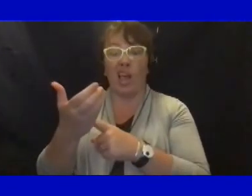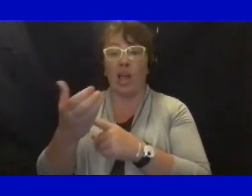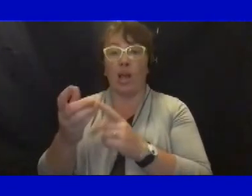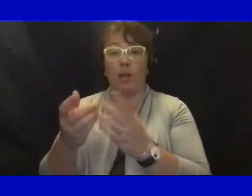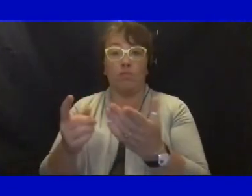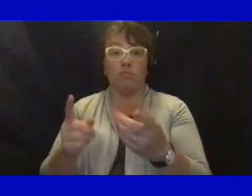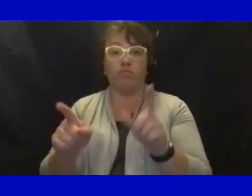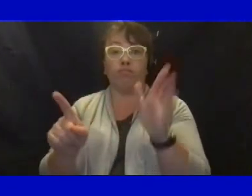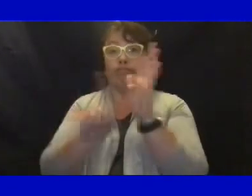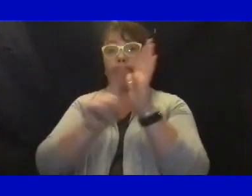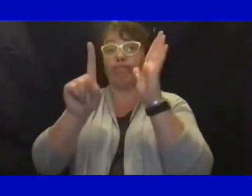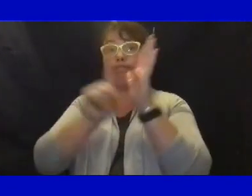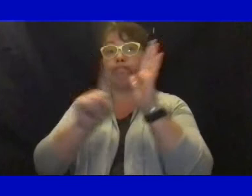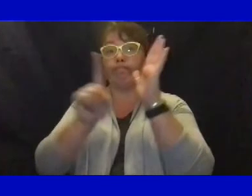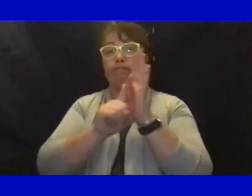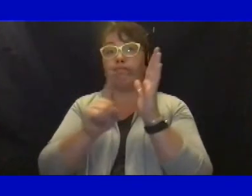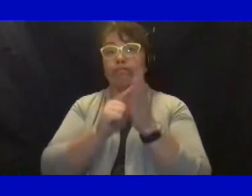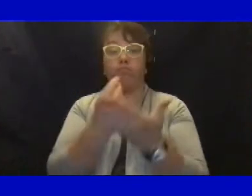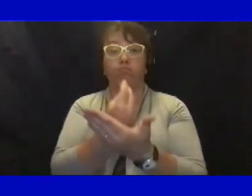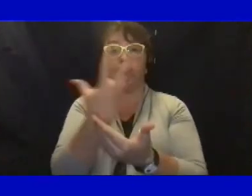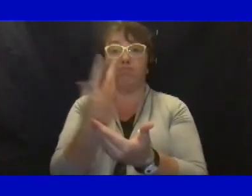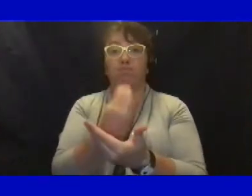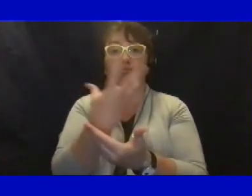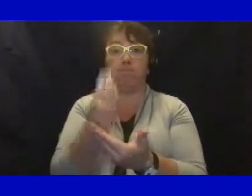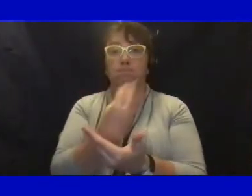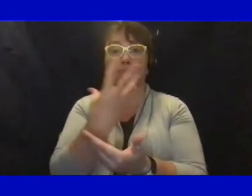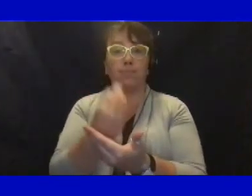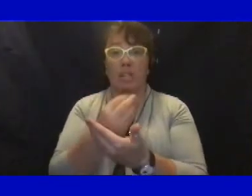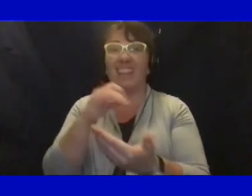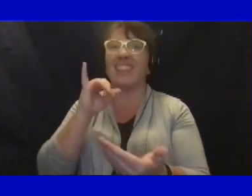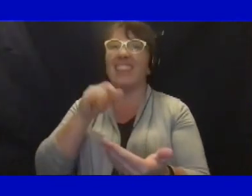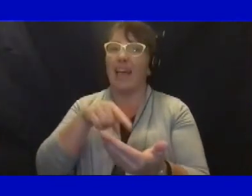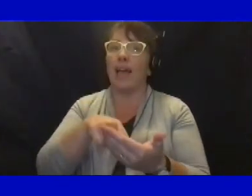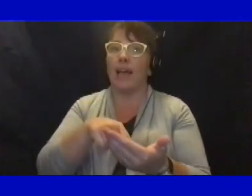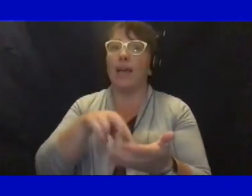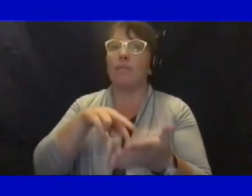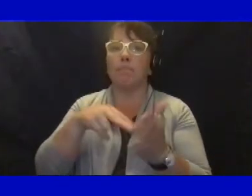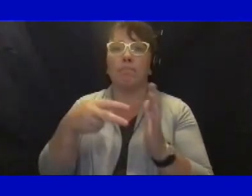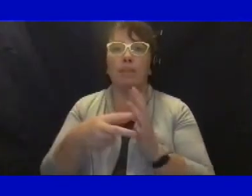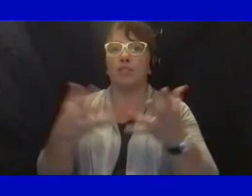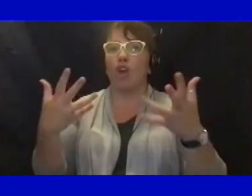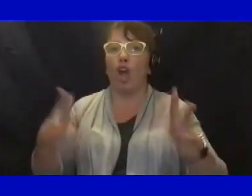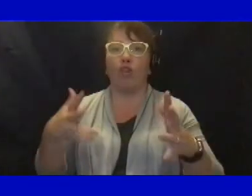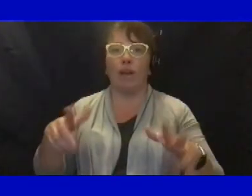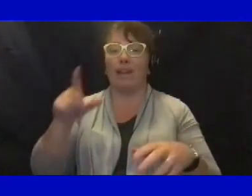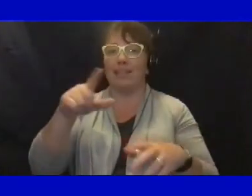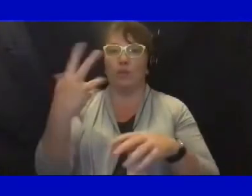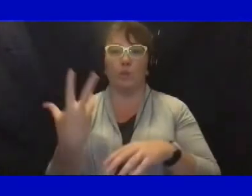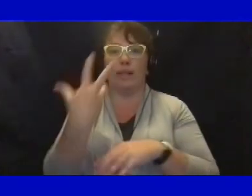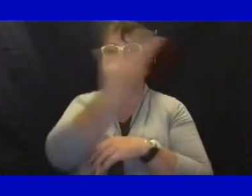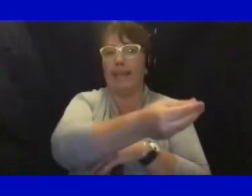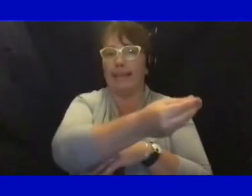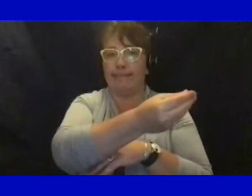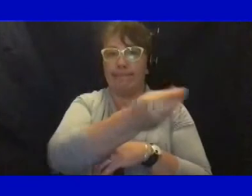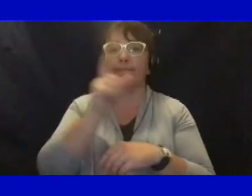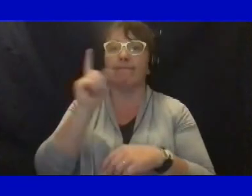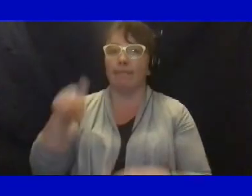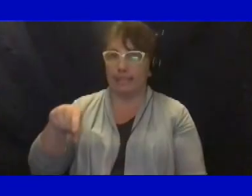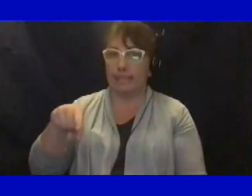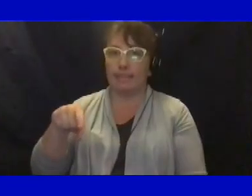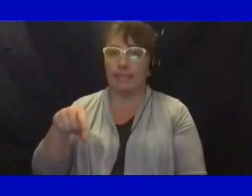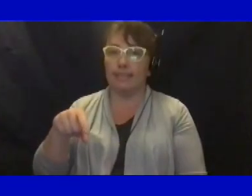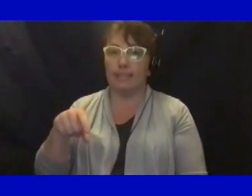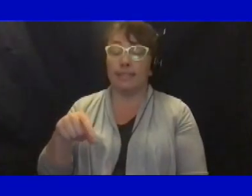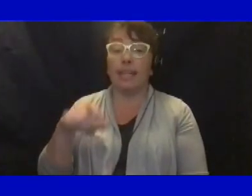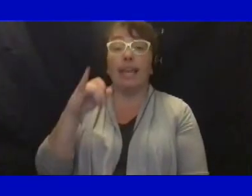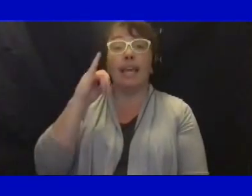is absolutely critical that you've already taken action. If you wait until then and take action, you might find a lot of